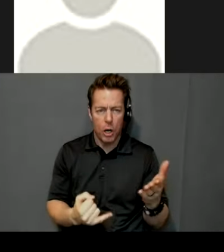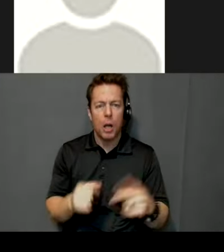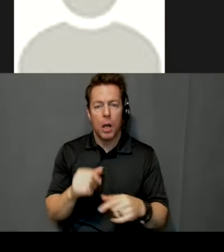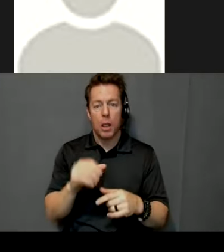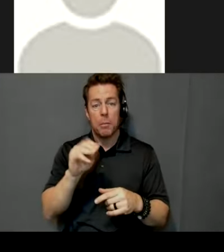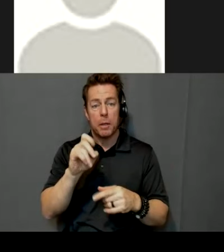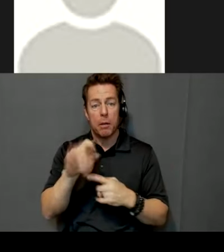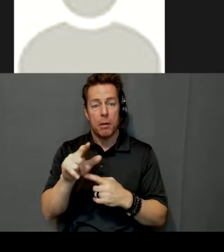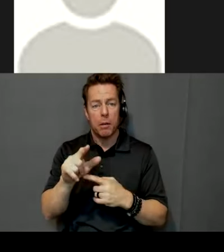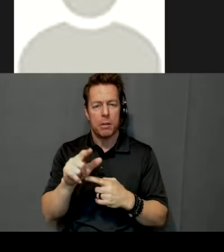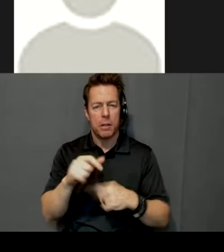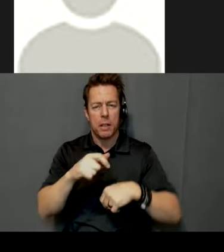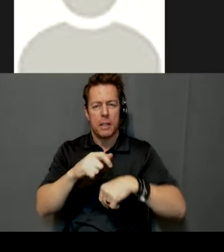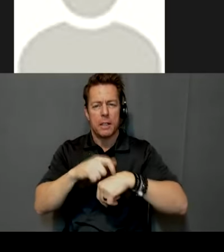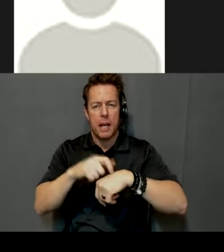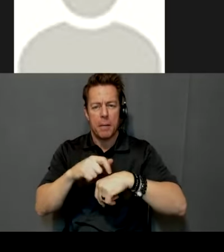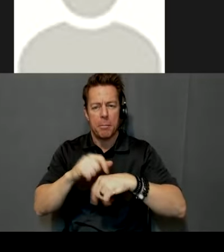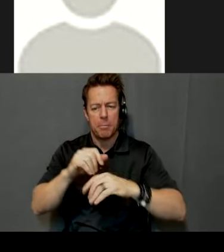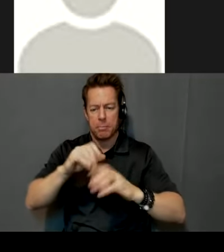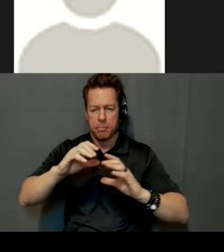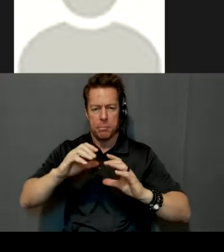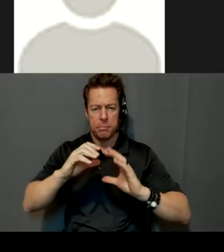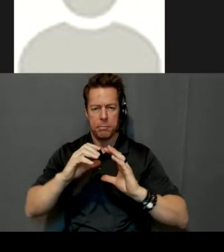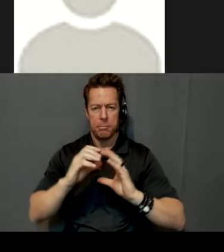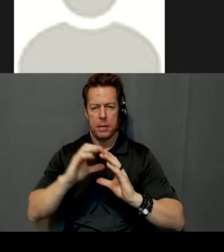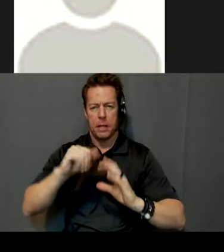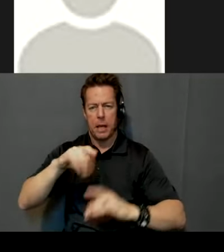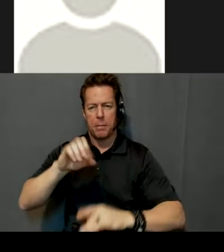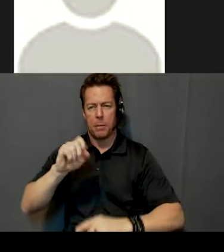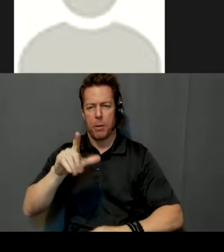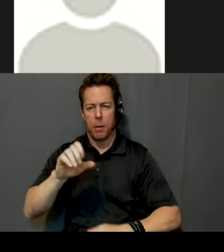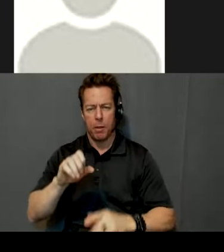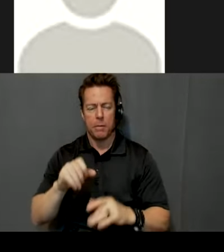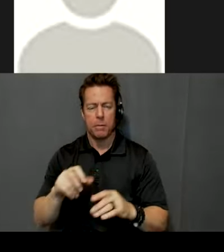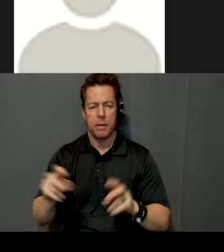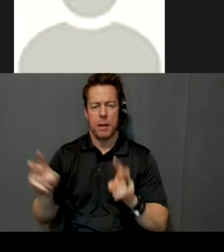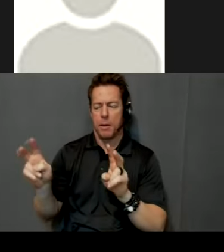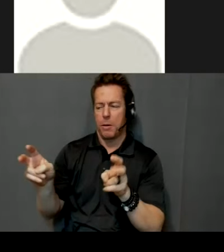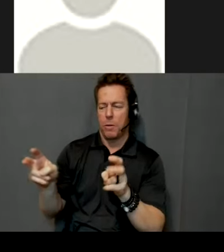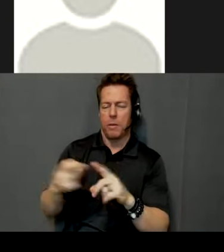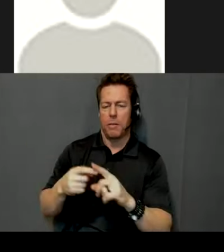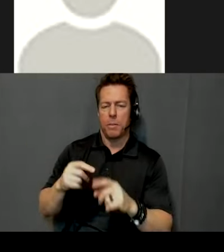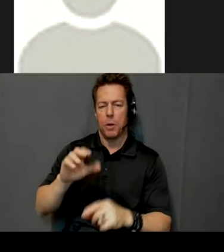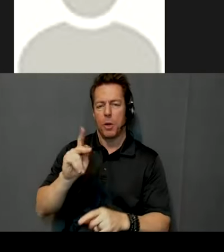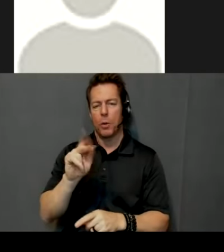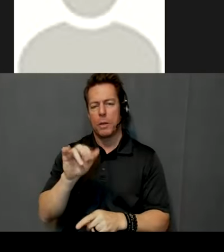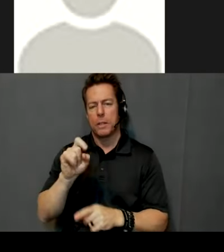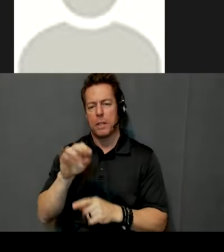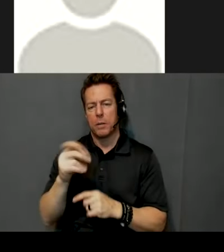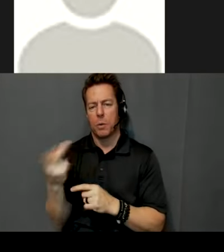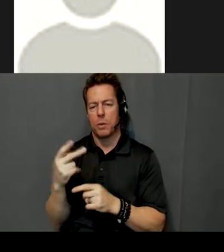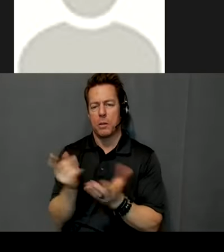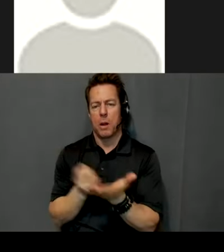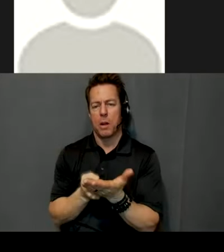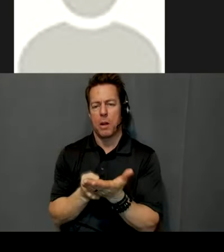material acting as a time capsule, which I'm quoting from Kristen. We were speaking about his work yesterday.